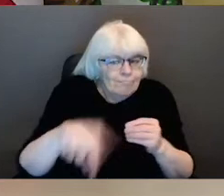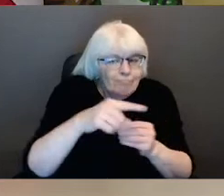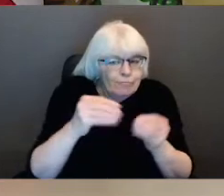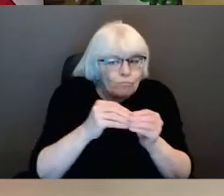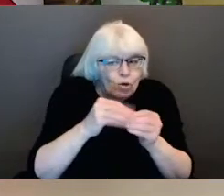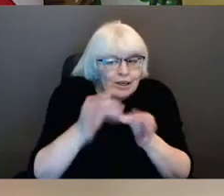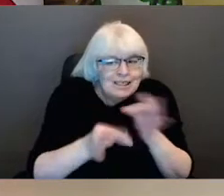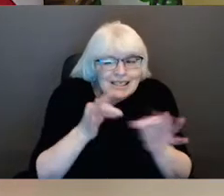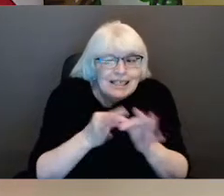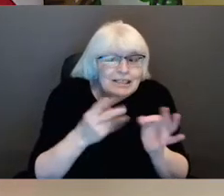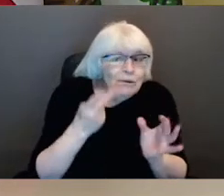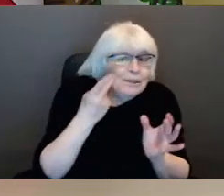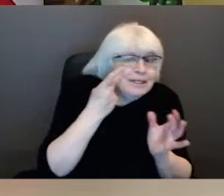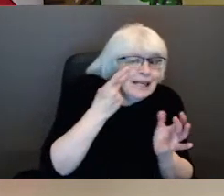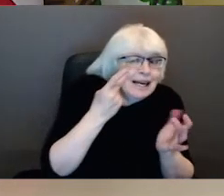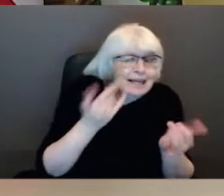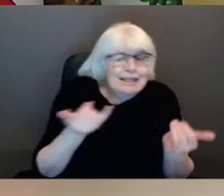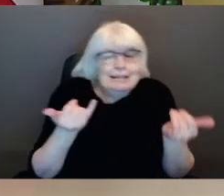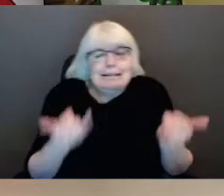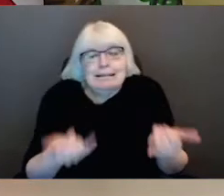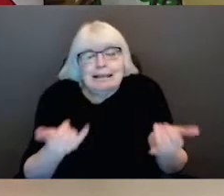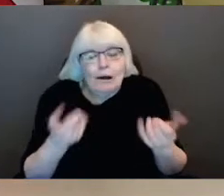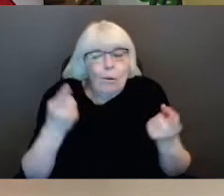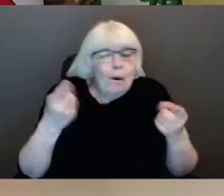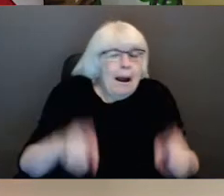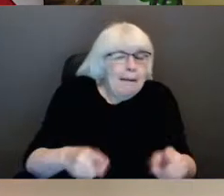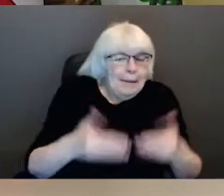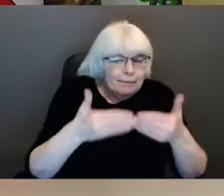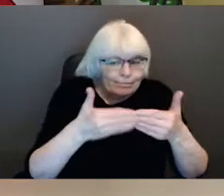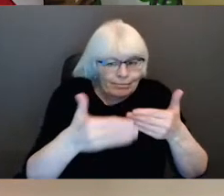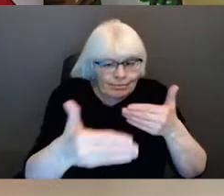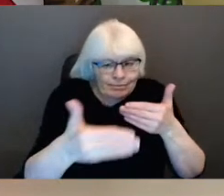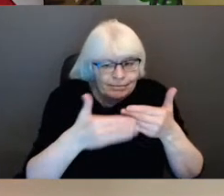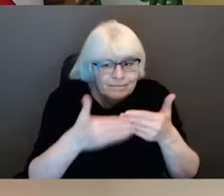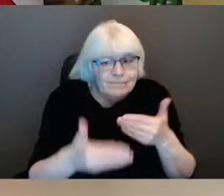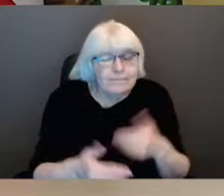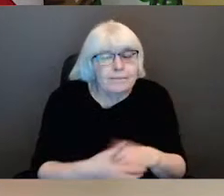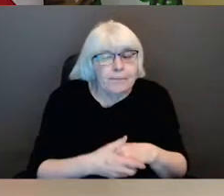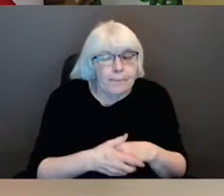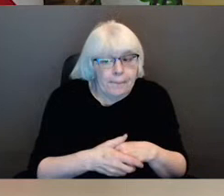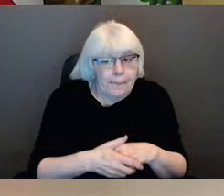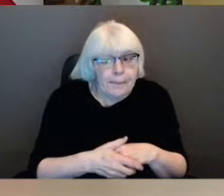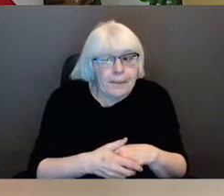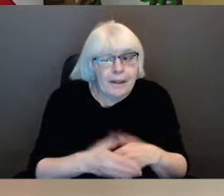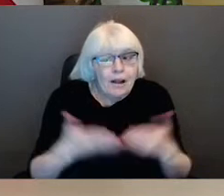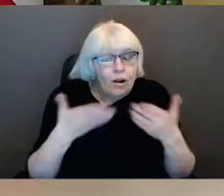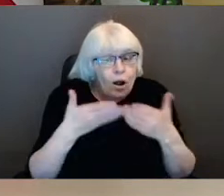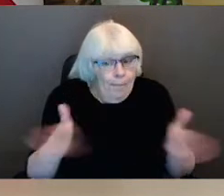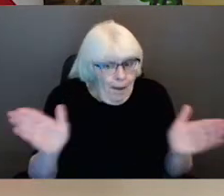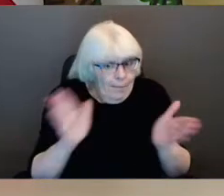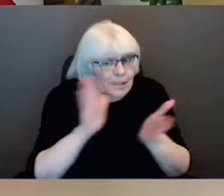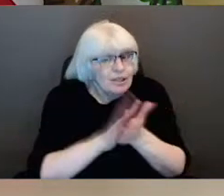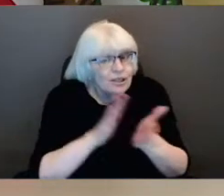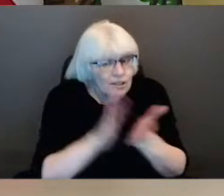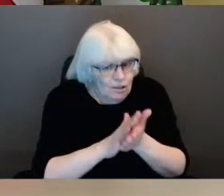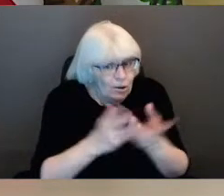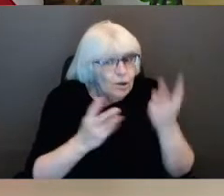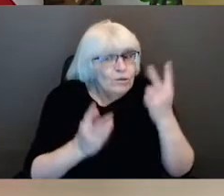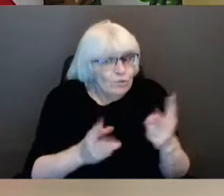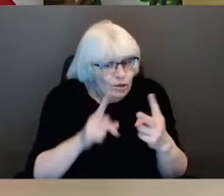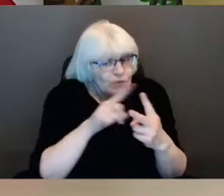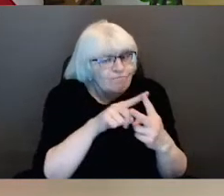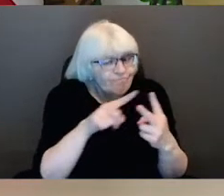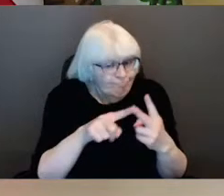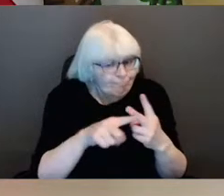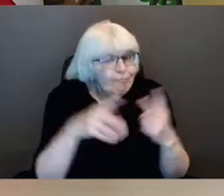today. You mentioned, and we saw on the public schools branch website, 2 schools now with COVID-19.